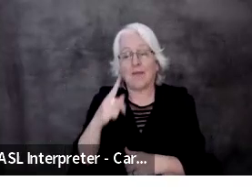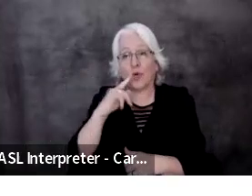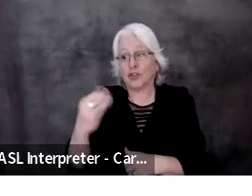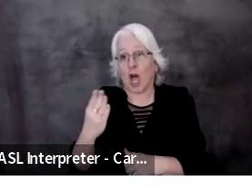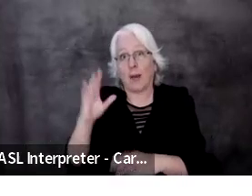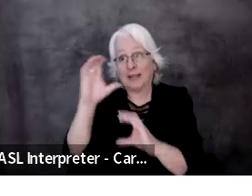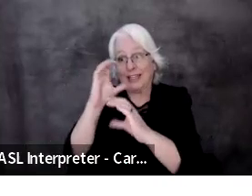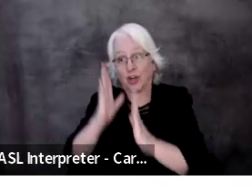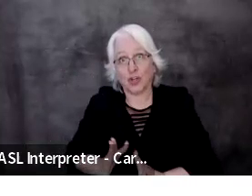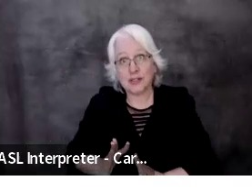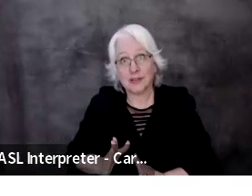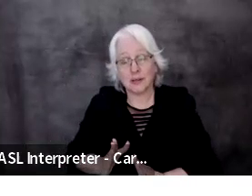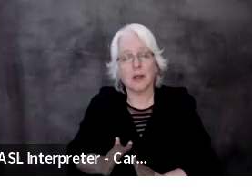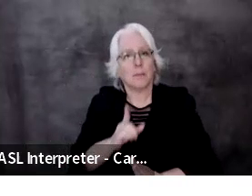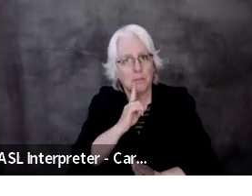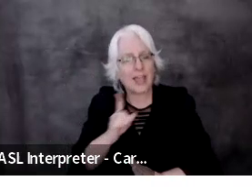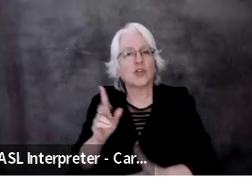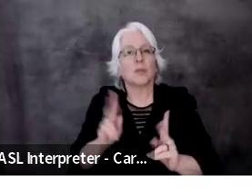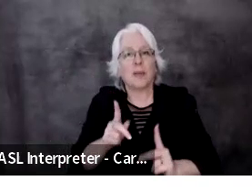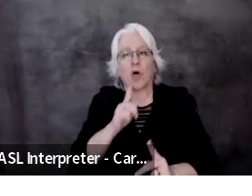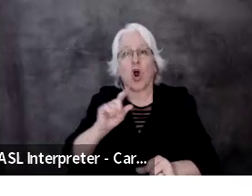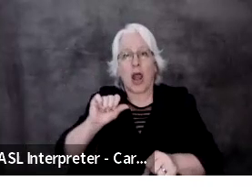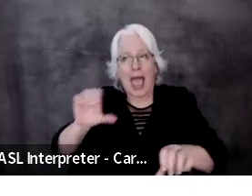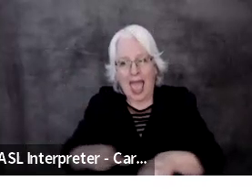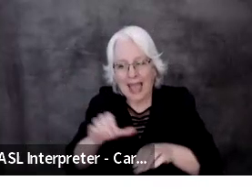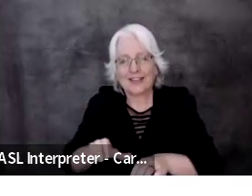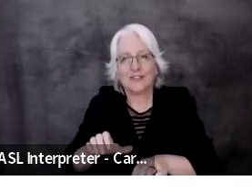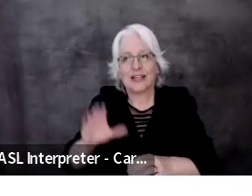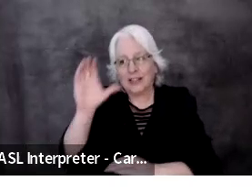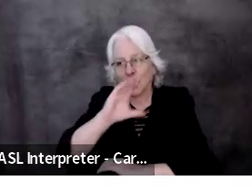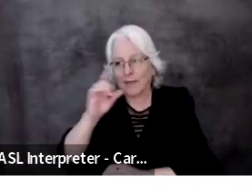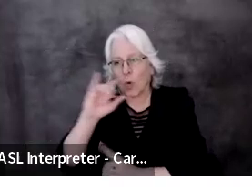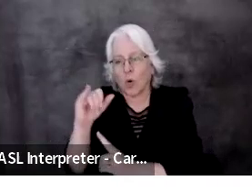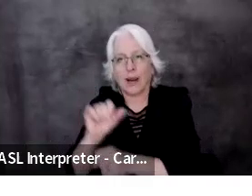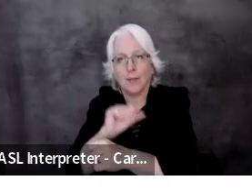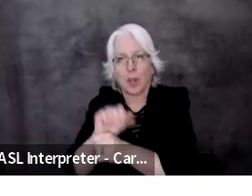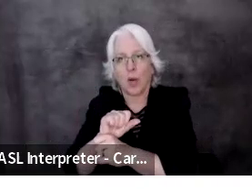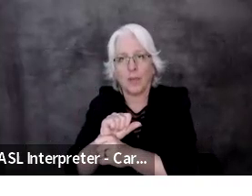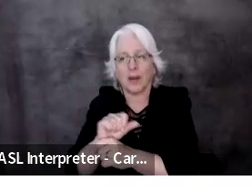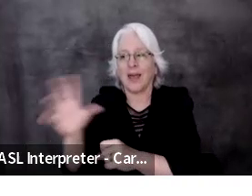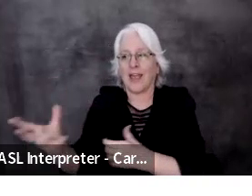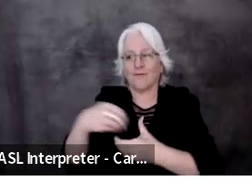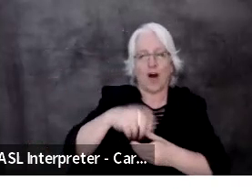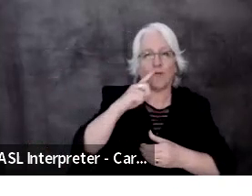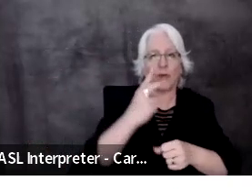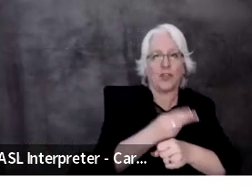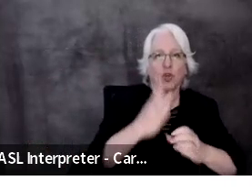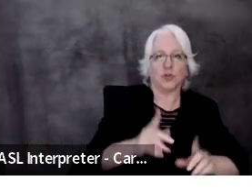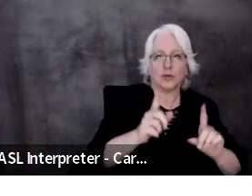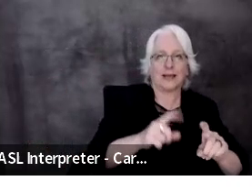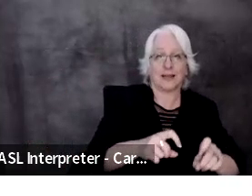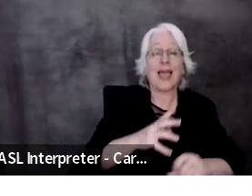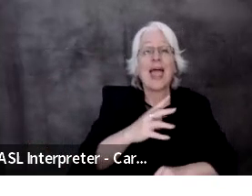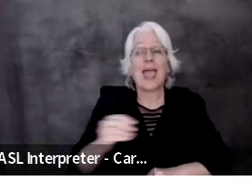to ensure you have people actively seeking employment involved in user testing and have people with disclosed